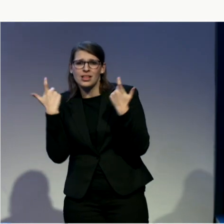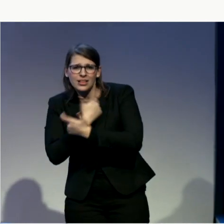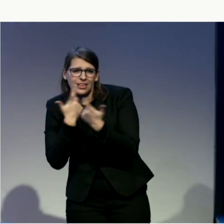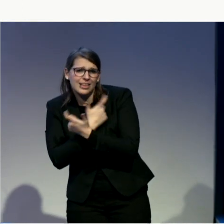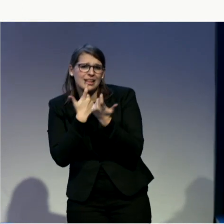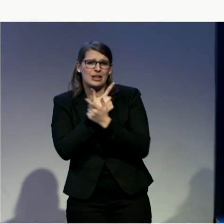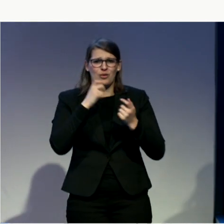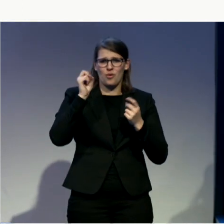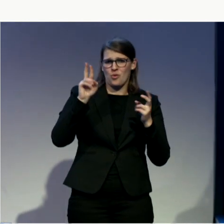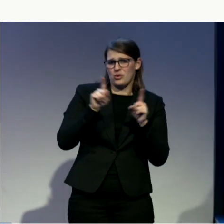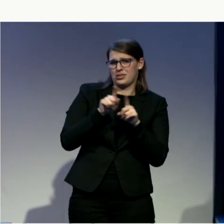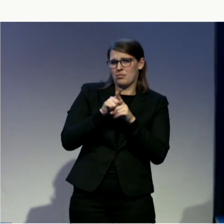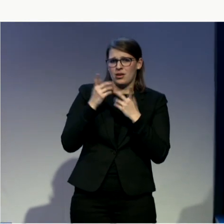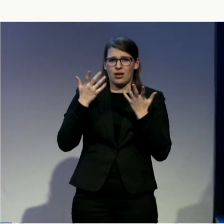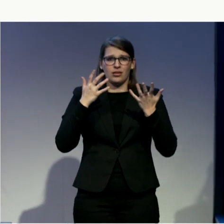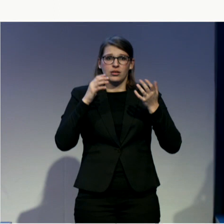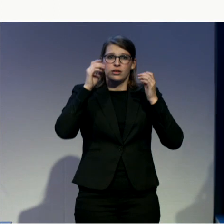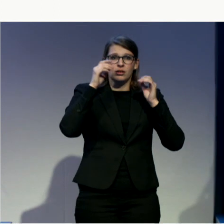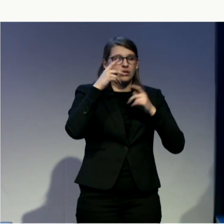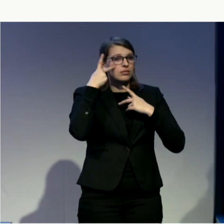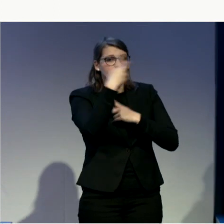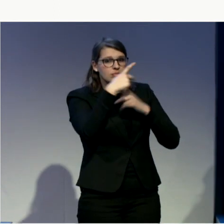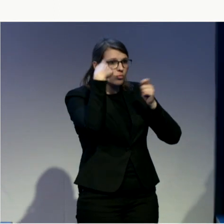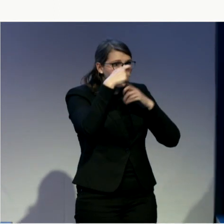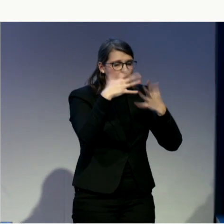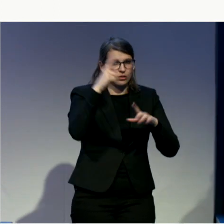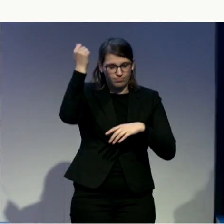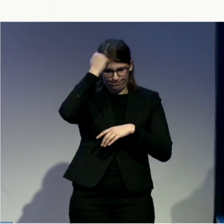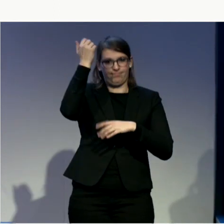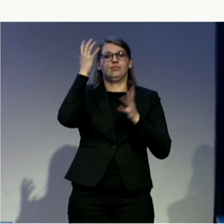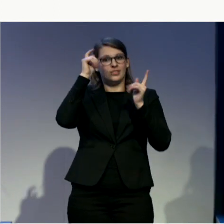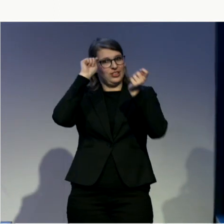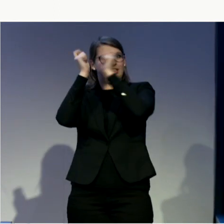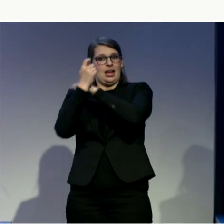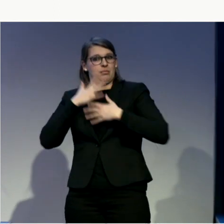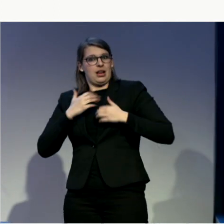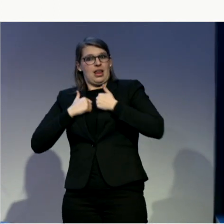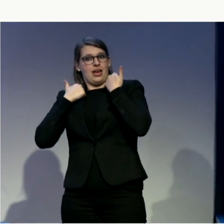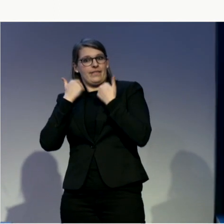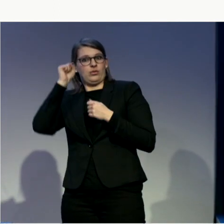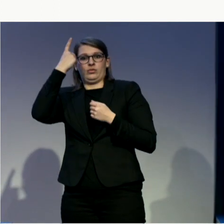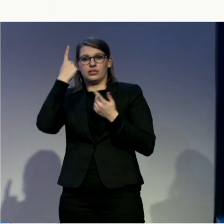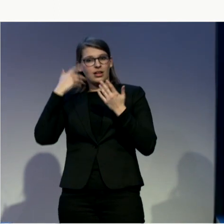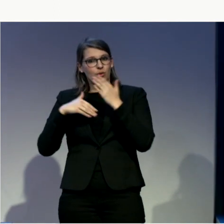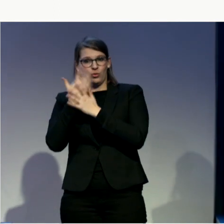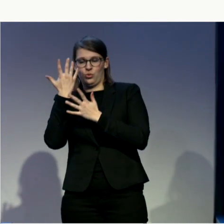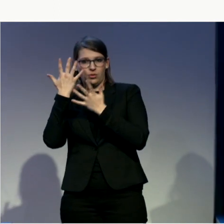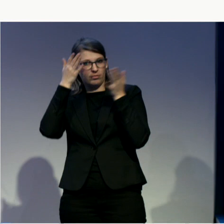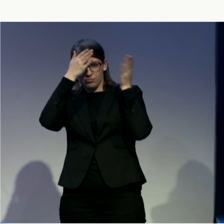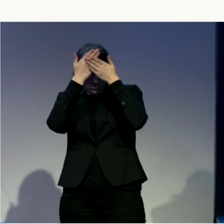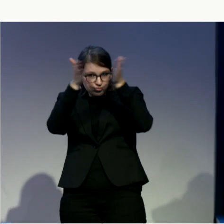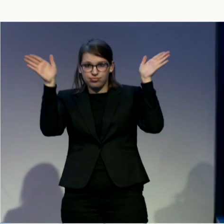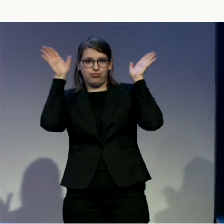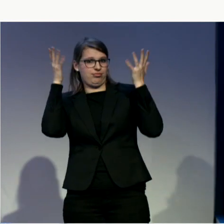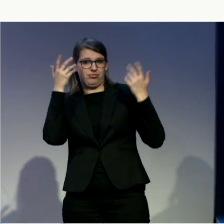because I'm coming from Zambia, Africa, and I don't know where to structure my answers because I've seen the challenges,